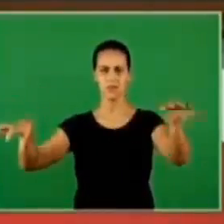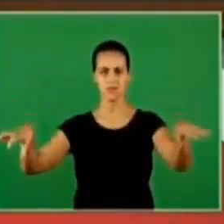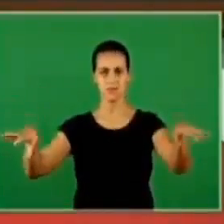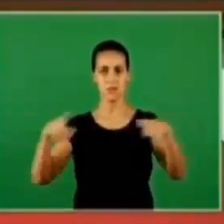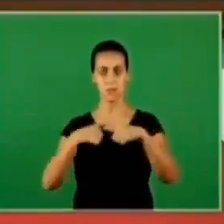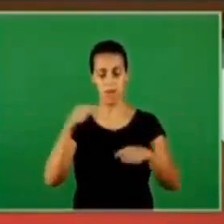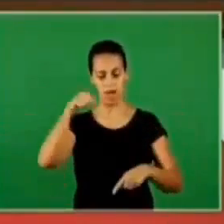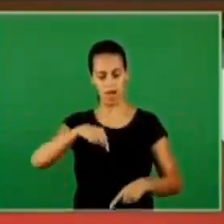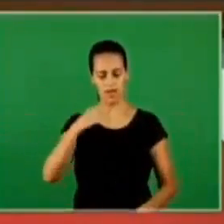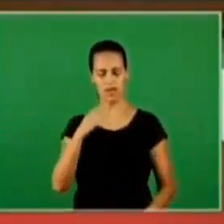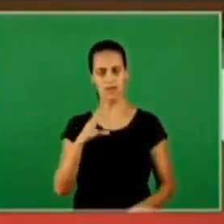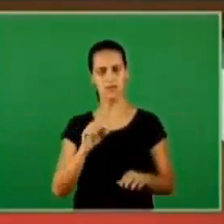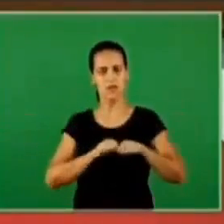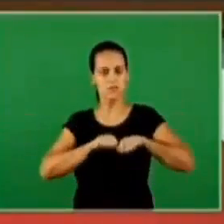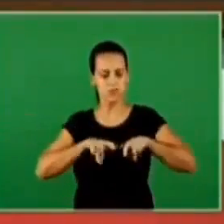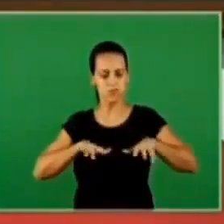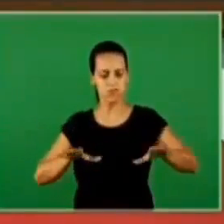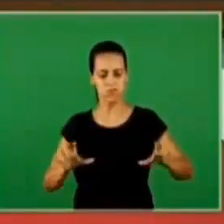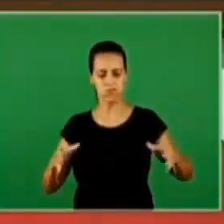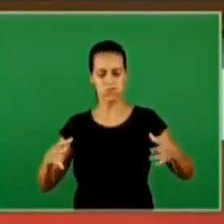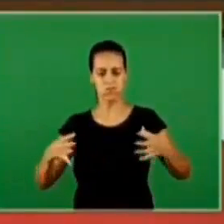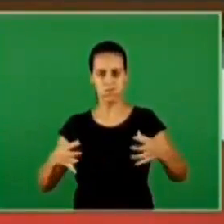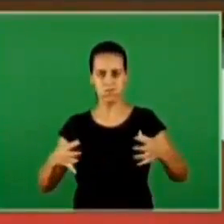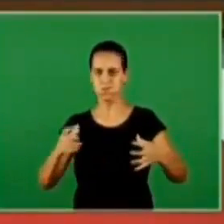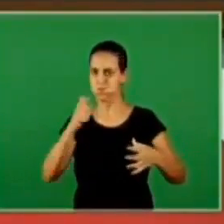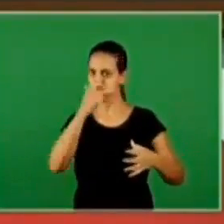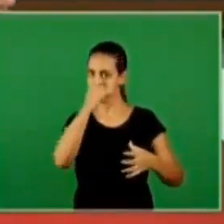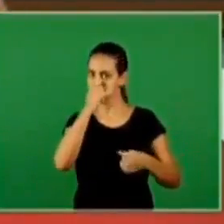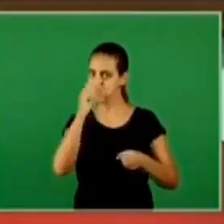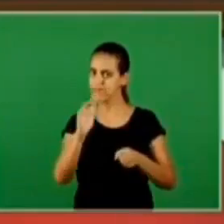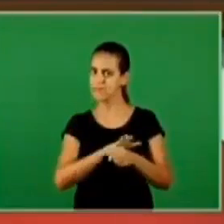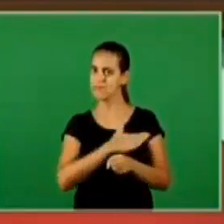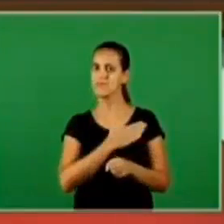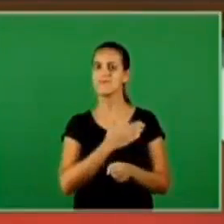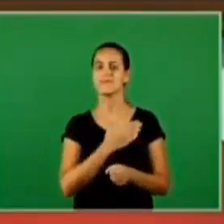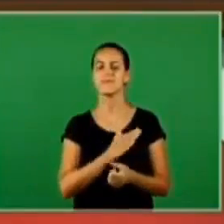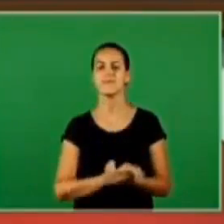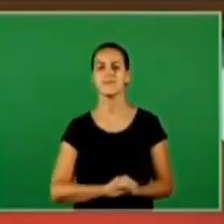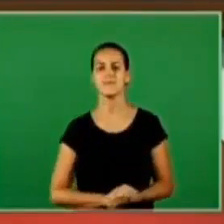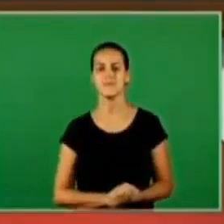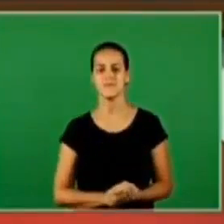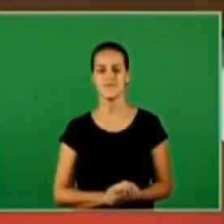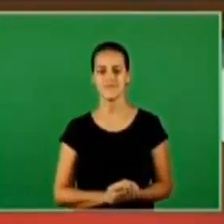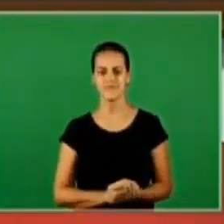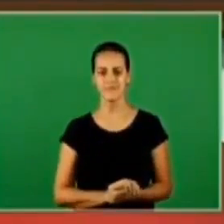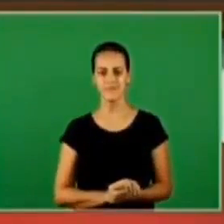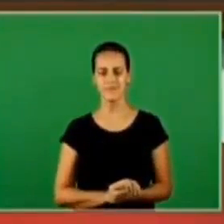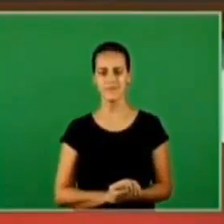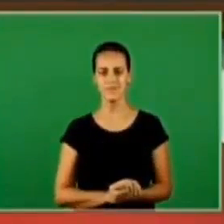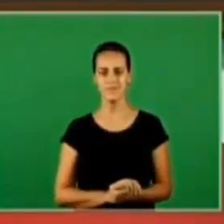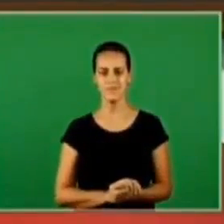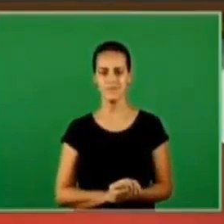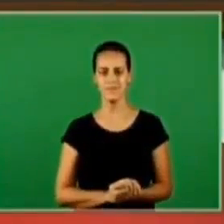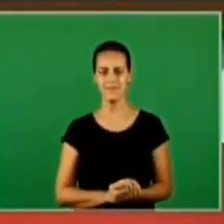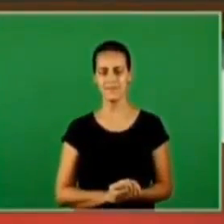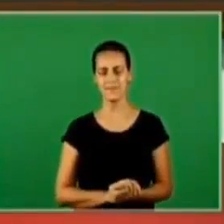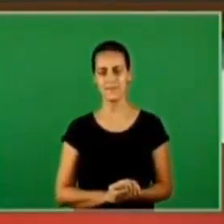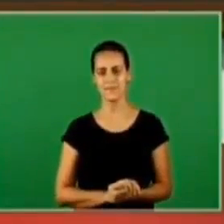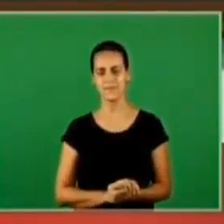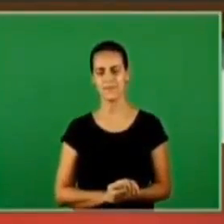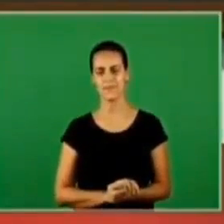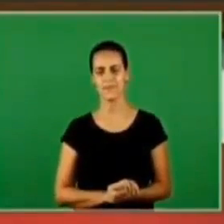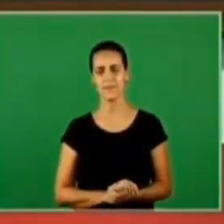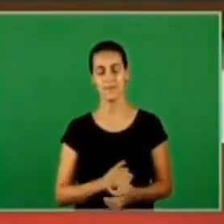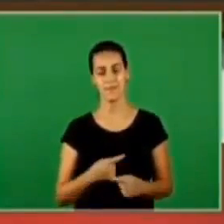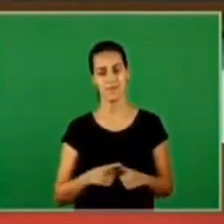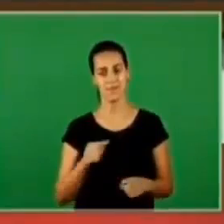Monica. There are many other locations there. And Victoria also is distributed in many other locations besides Carapina.